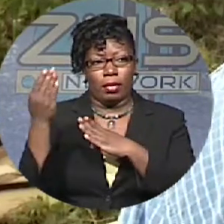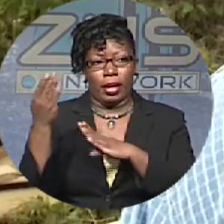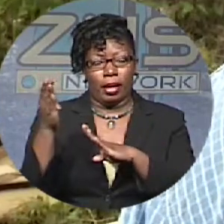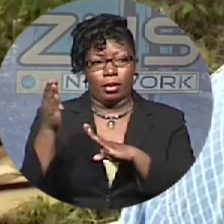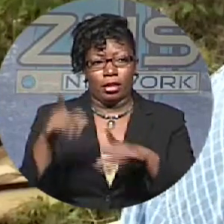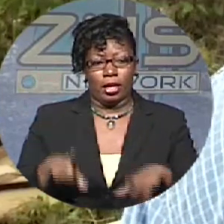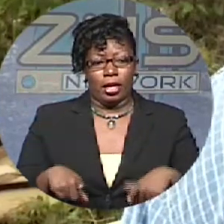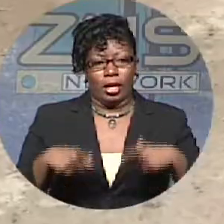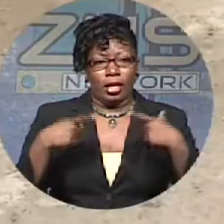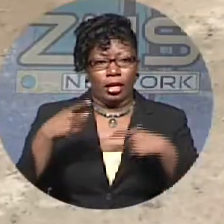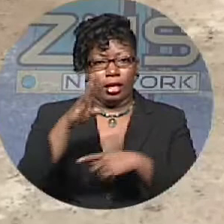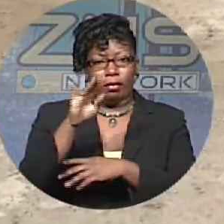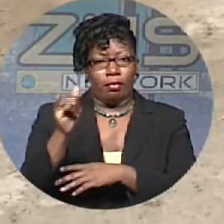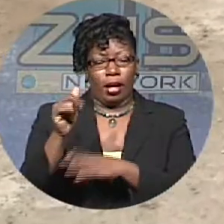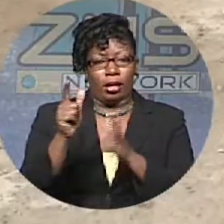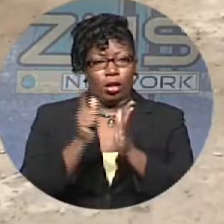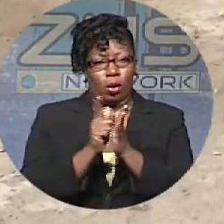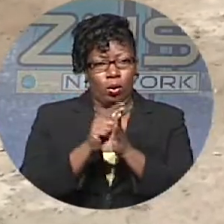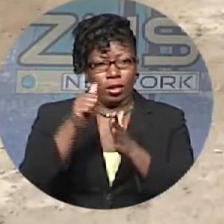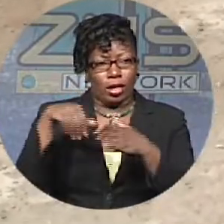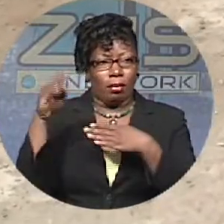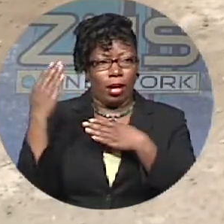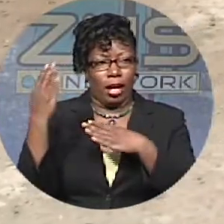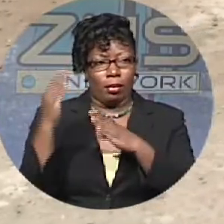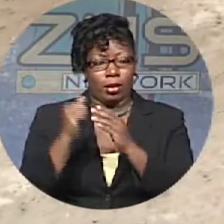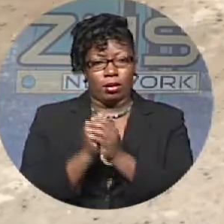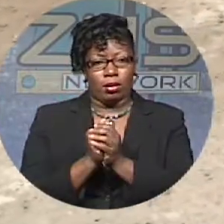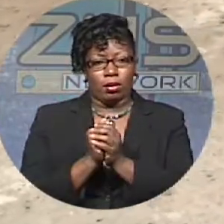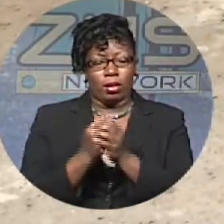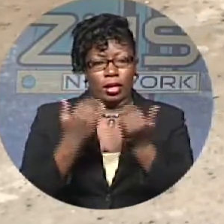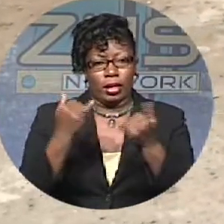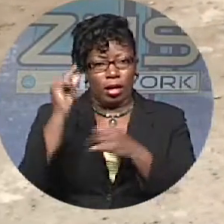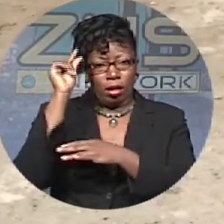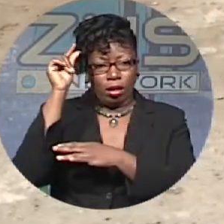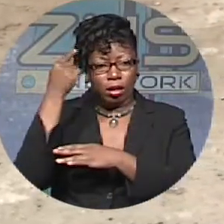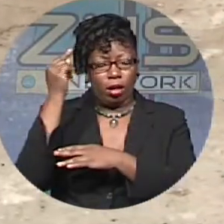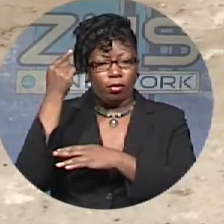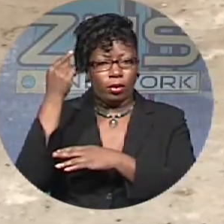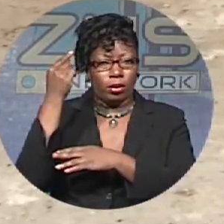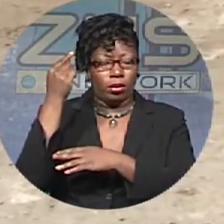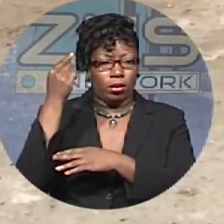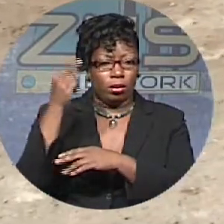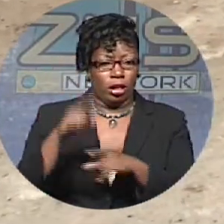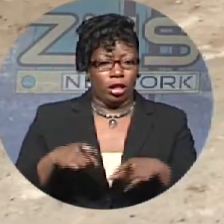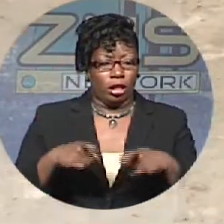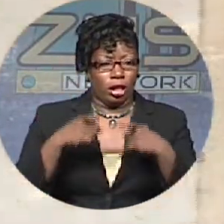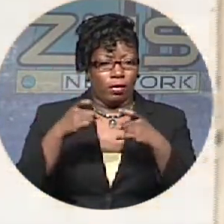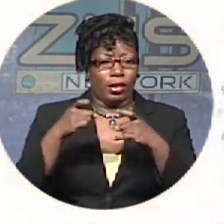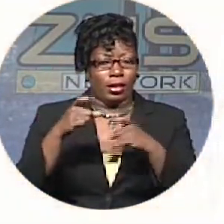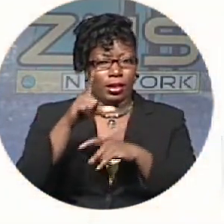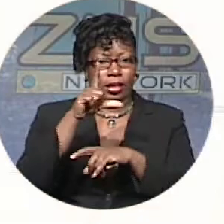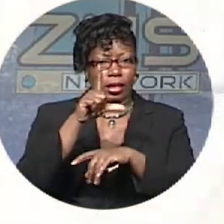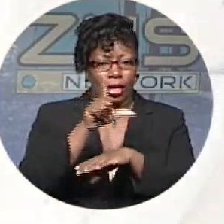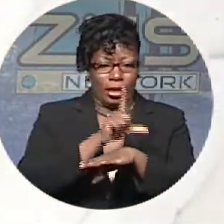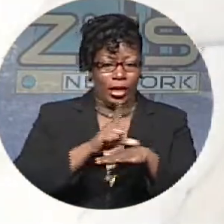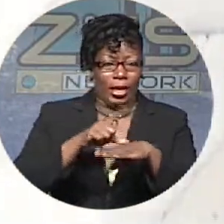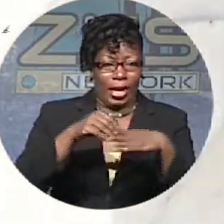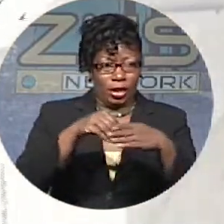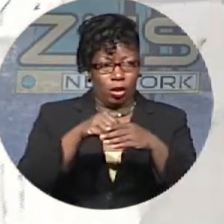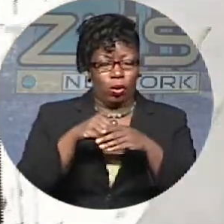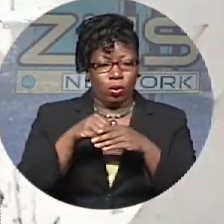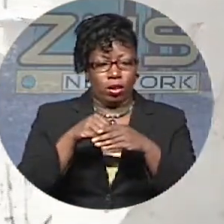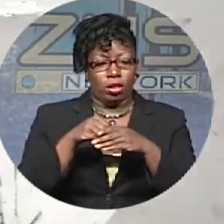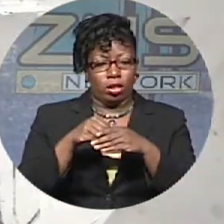by the laws of the Bahamas. Now here in New Providence, the government has given landowners where shantytowns are present 30 days to bring their spaces